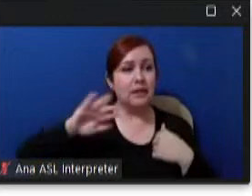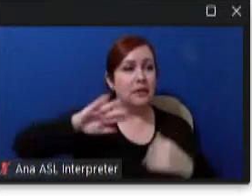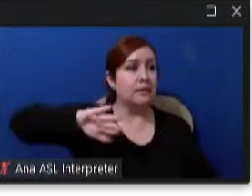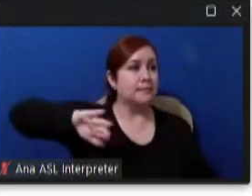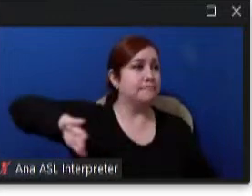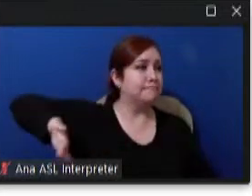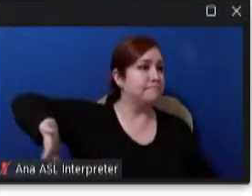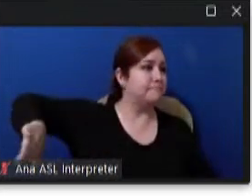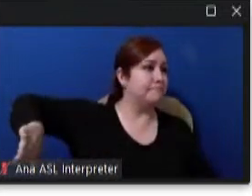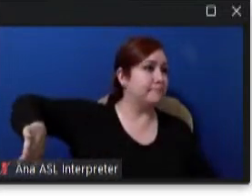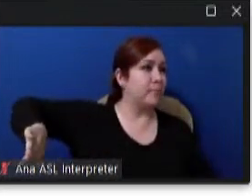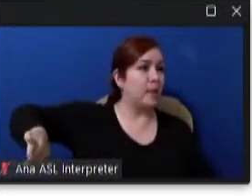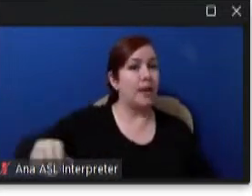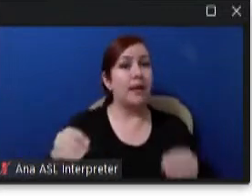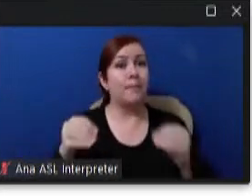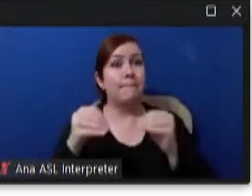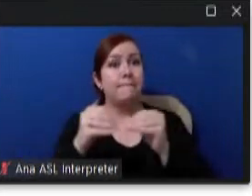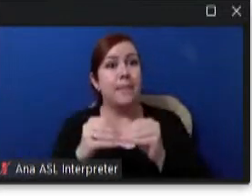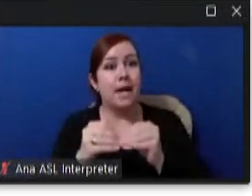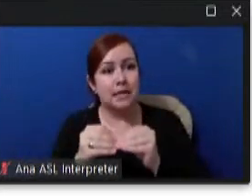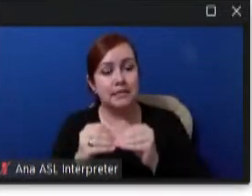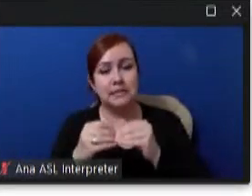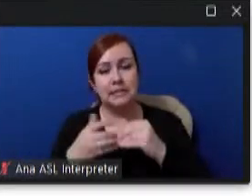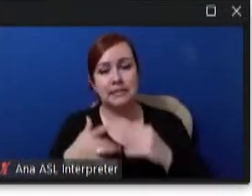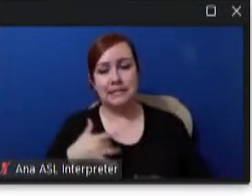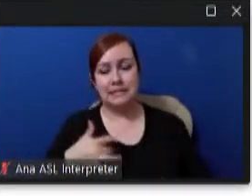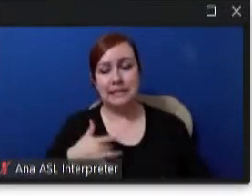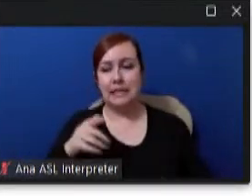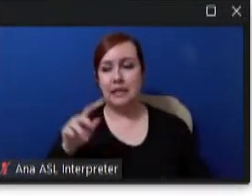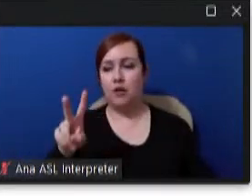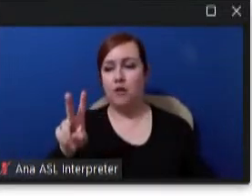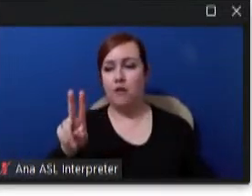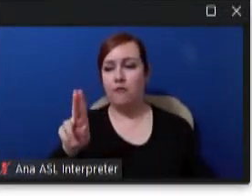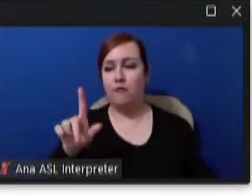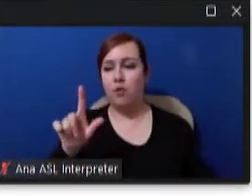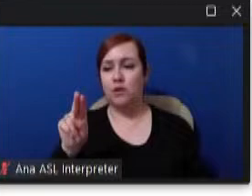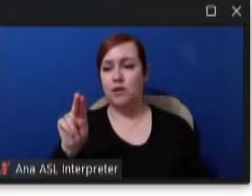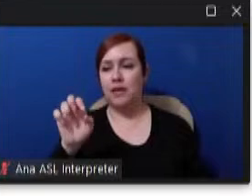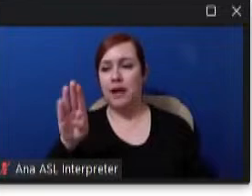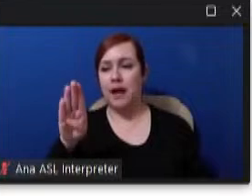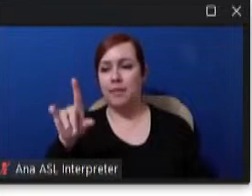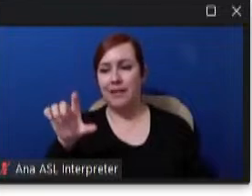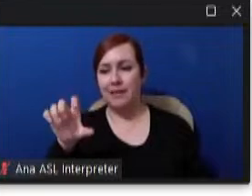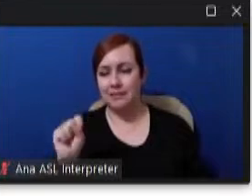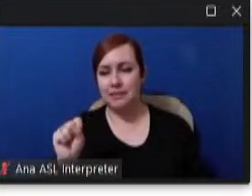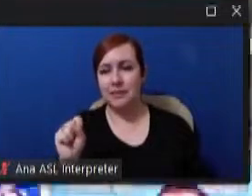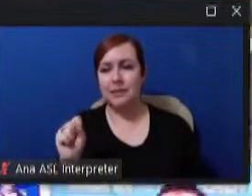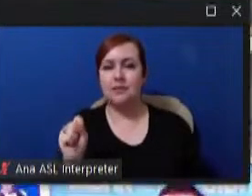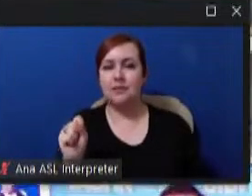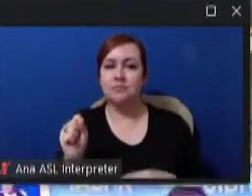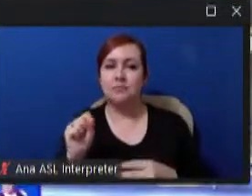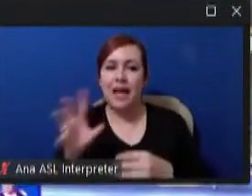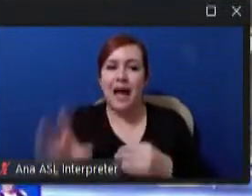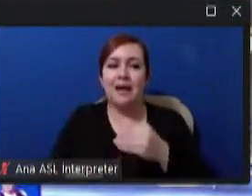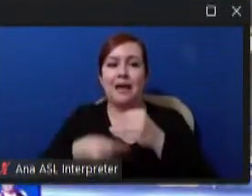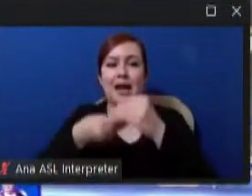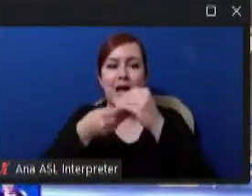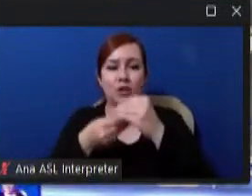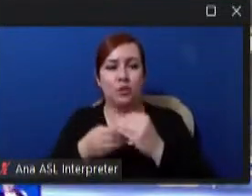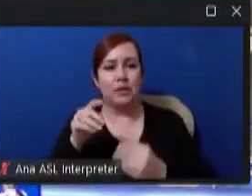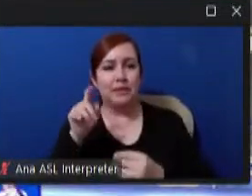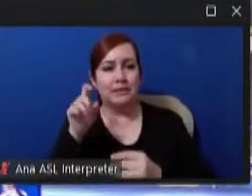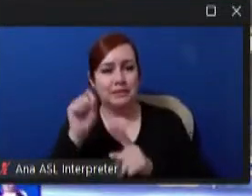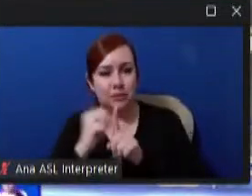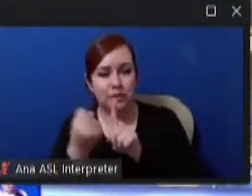disabilities, and even more so when you are victims of sexual aggressions. That's all I have to say. Thank you.